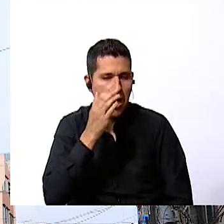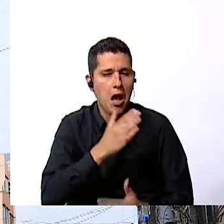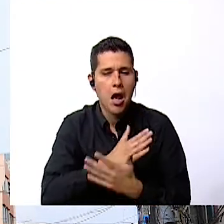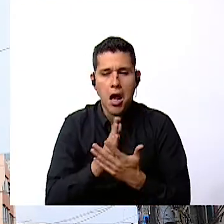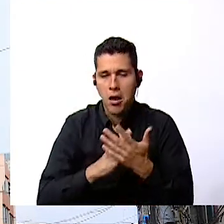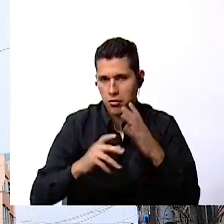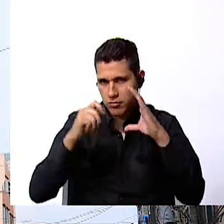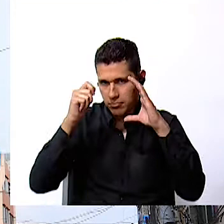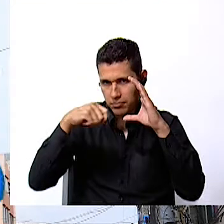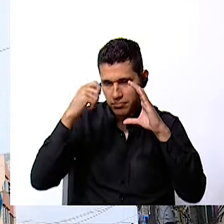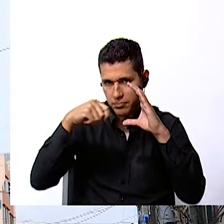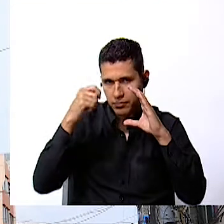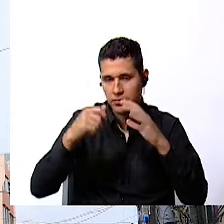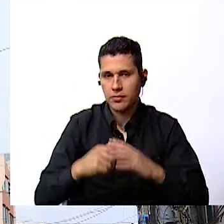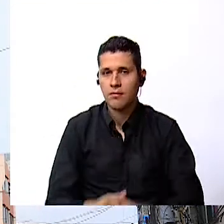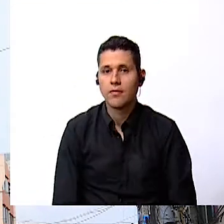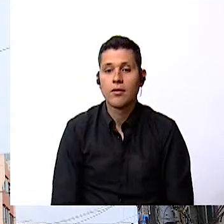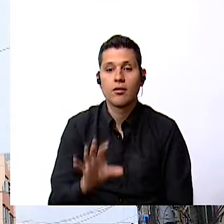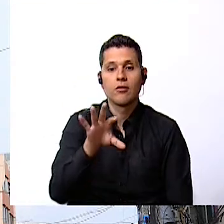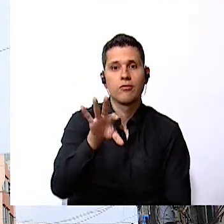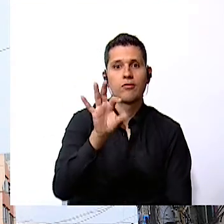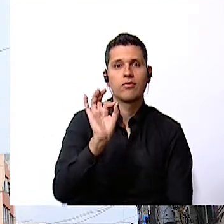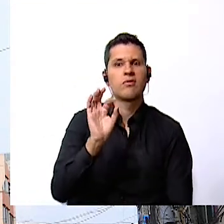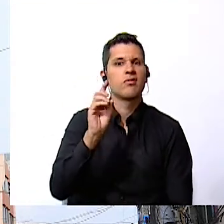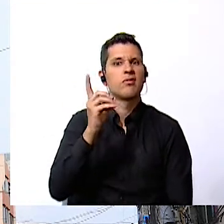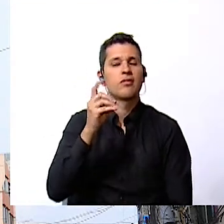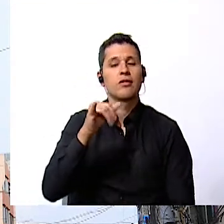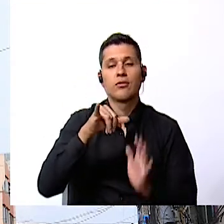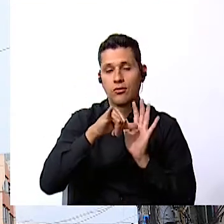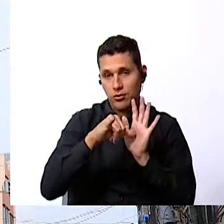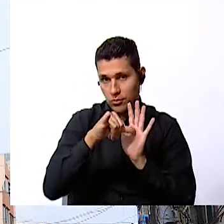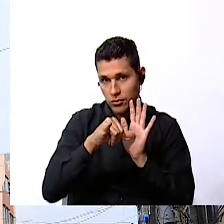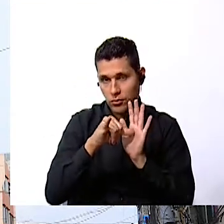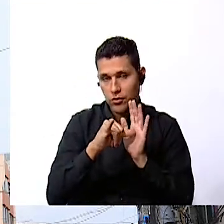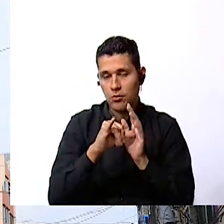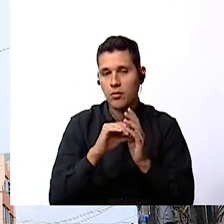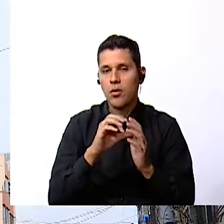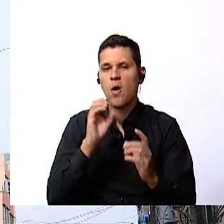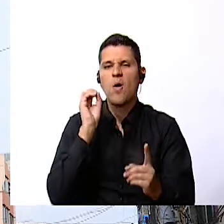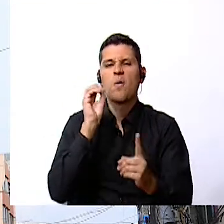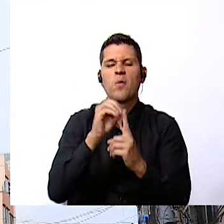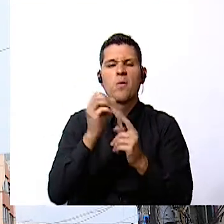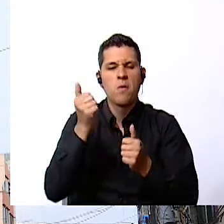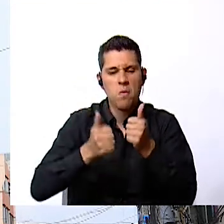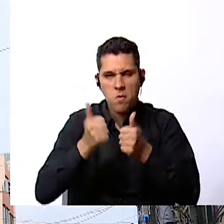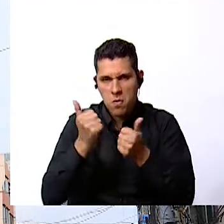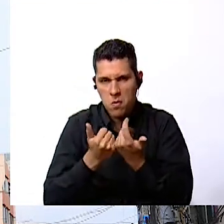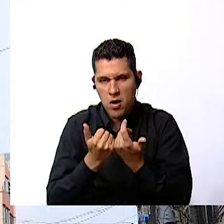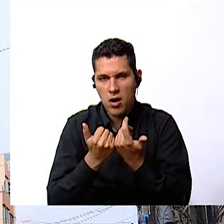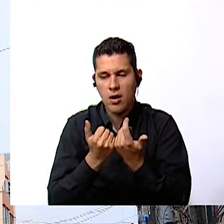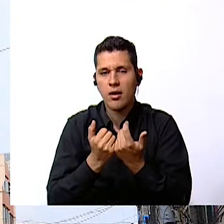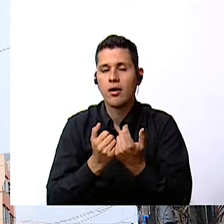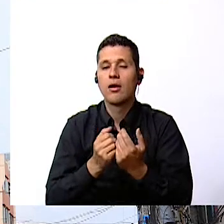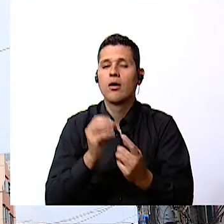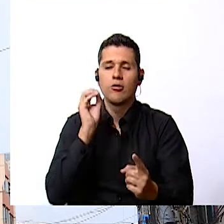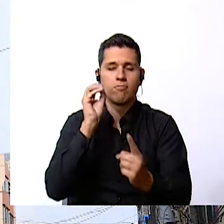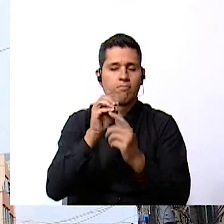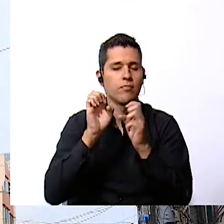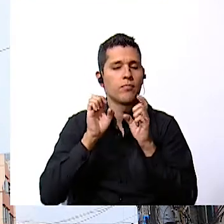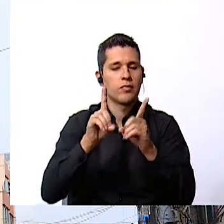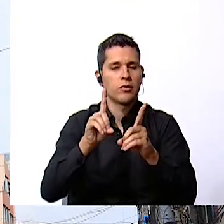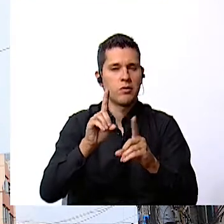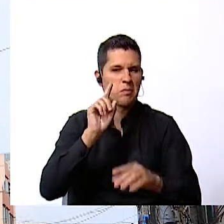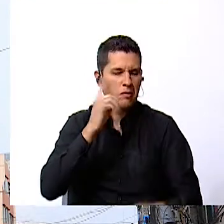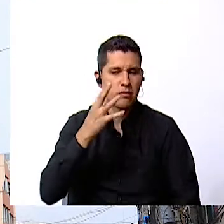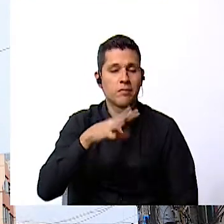algunos videos que fueron tomados de YouTube, única y exclusivamente con fines educativos para aprender inglés,